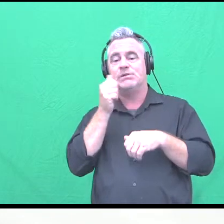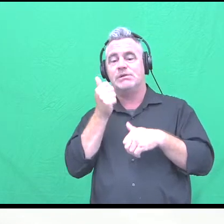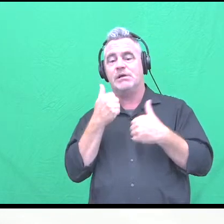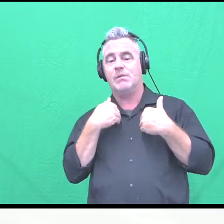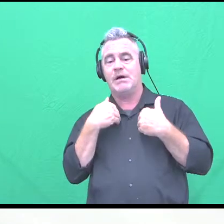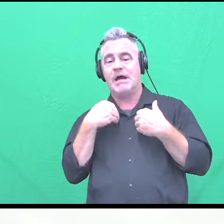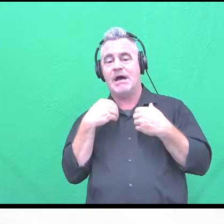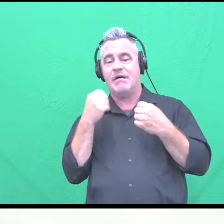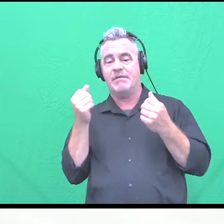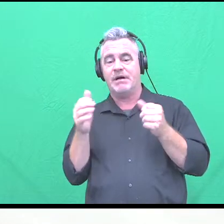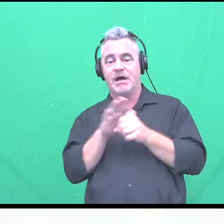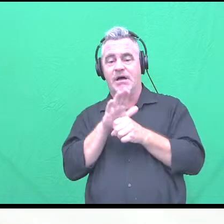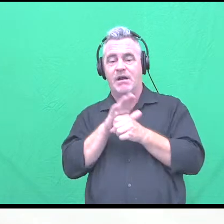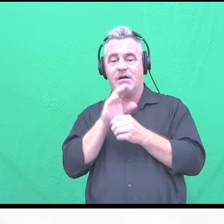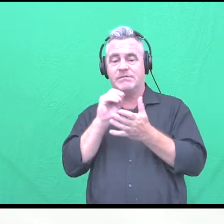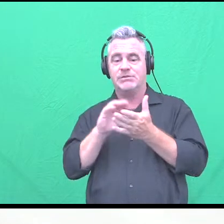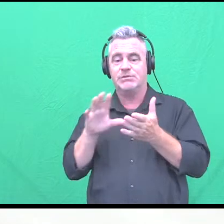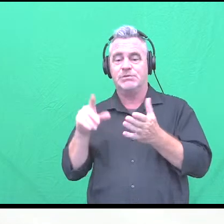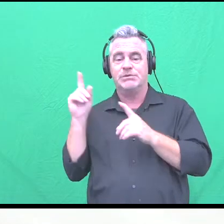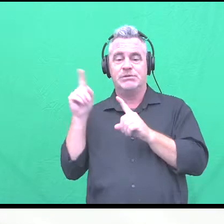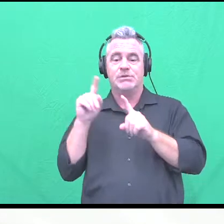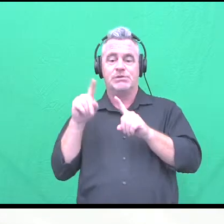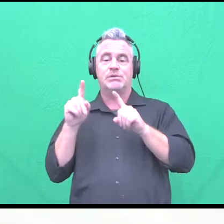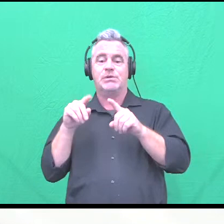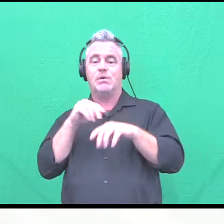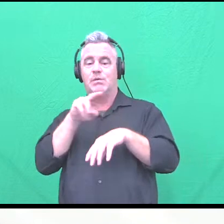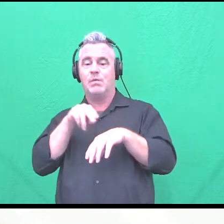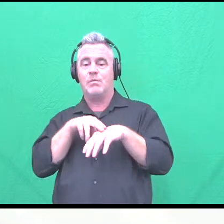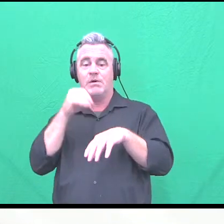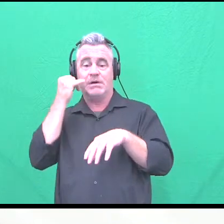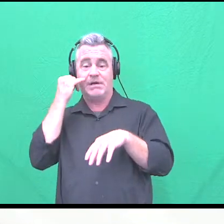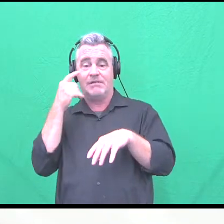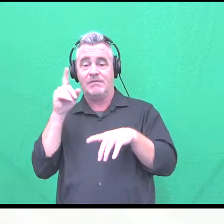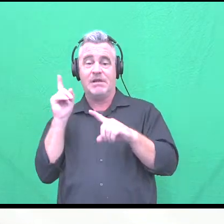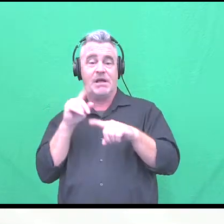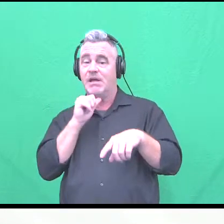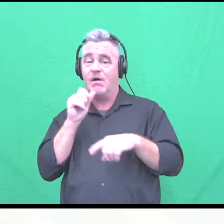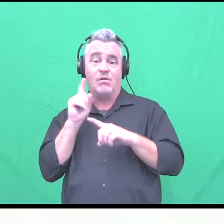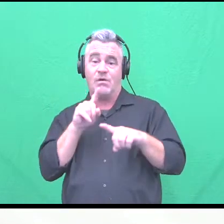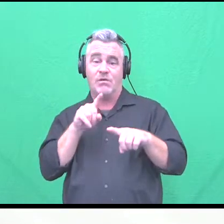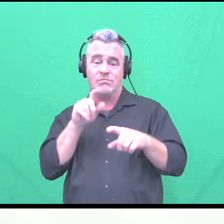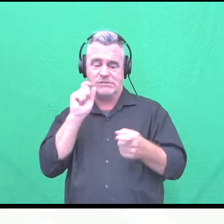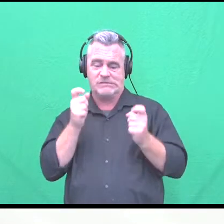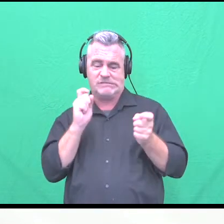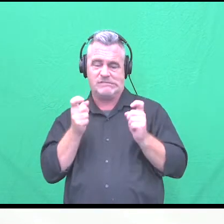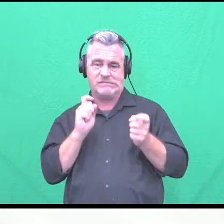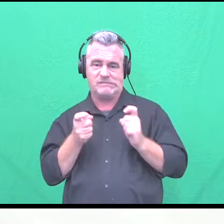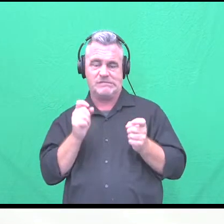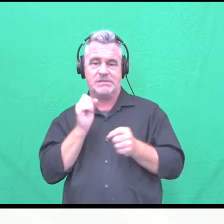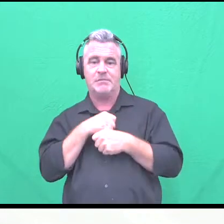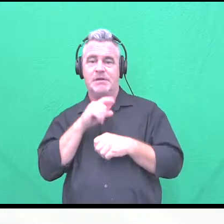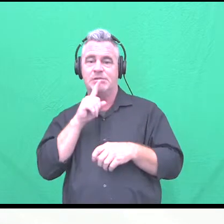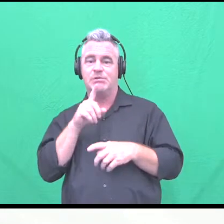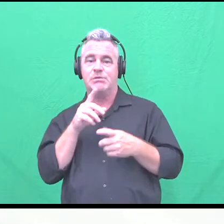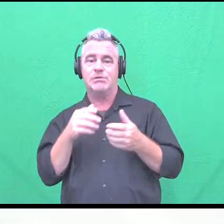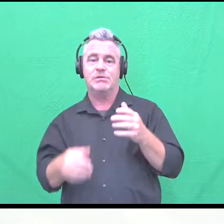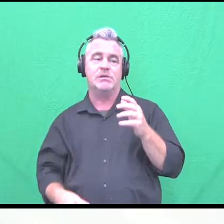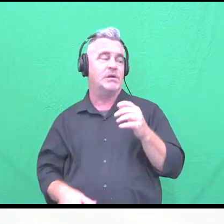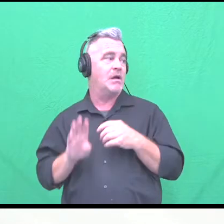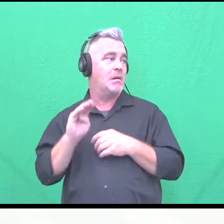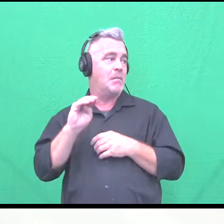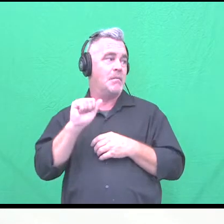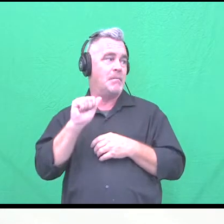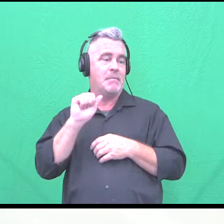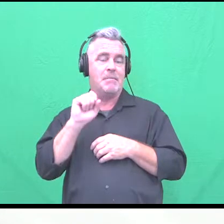those students there and that they are attending regularly. And if they don't attend regularly, we have to adjust so that that maximum capacity, we're getting funded for